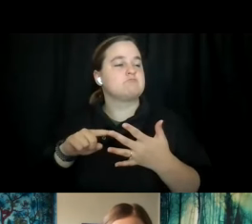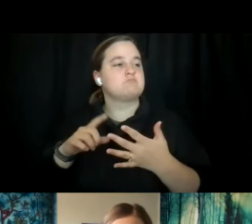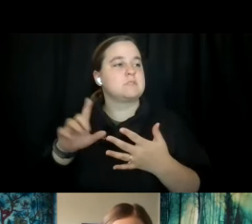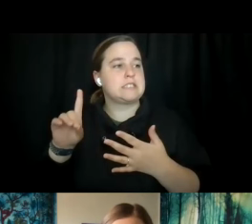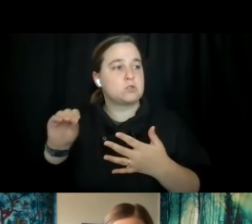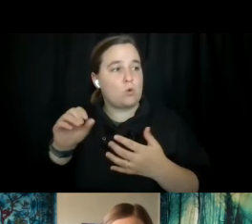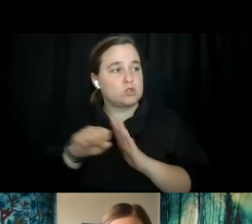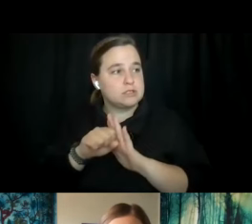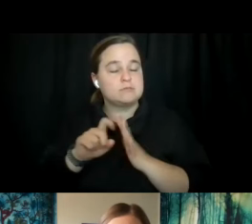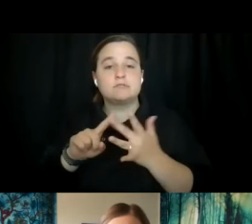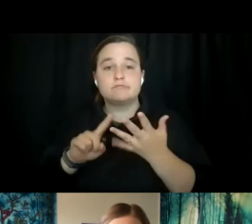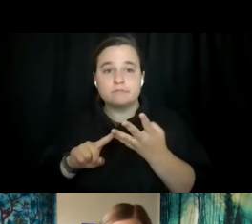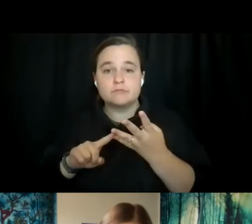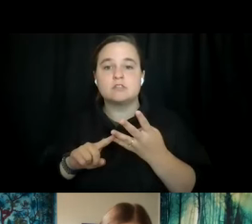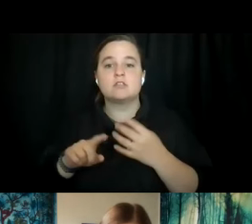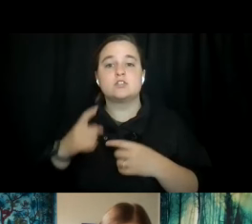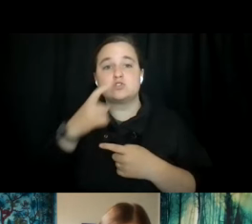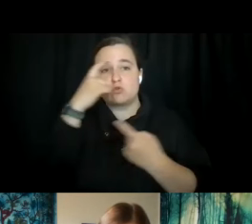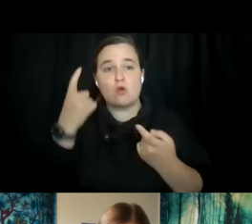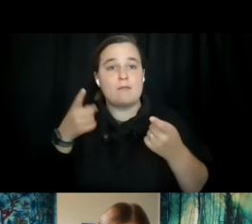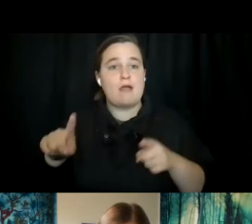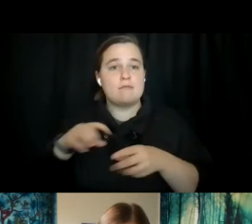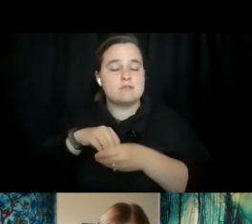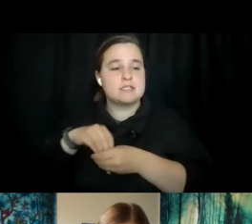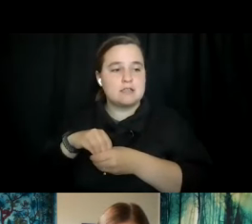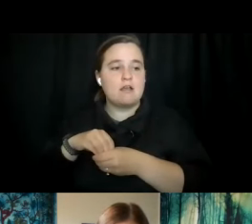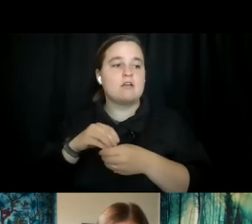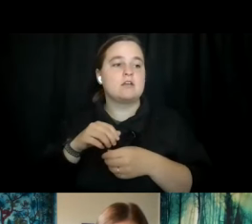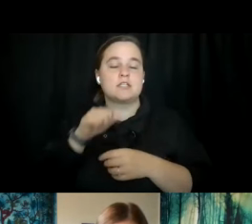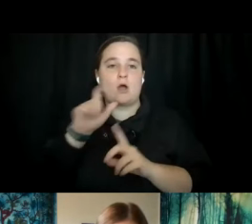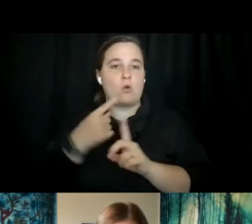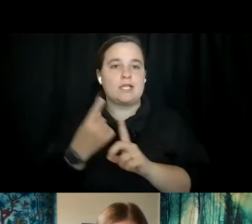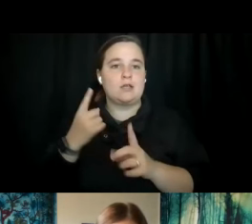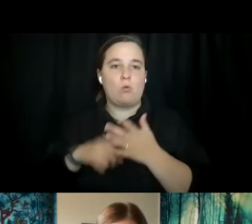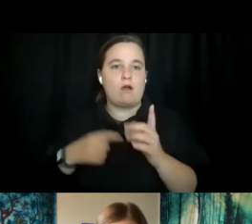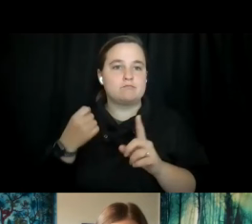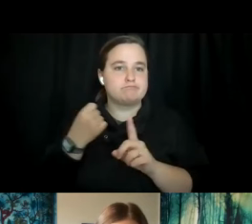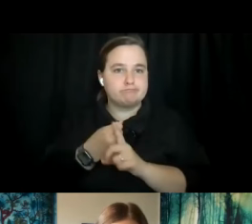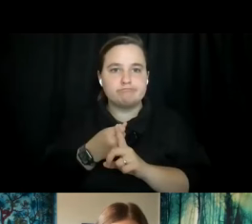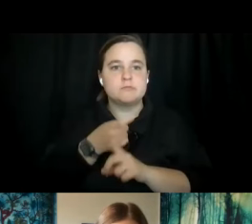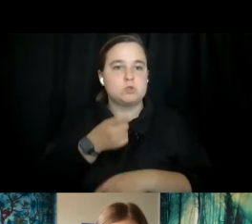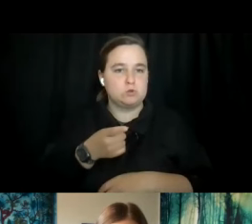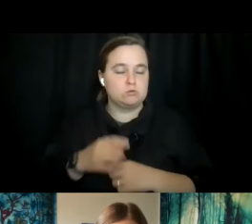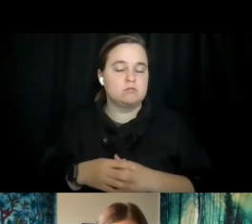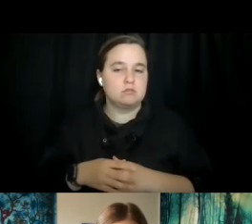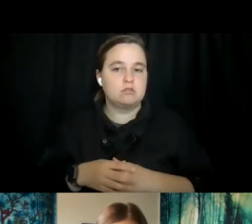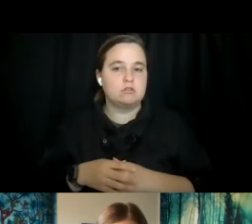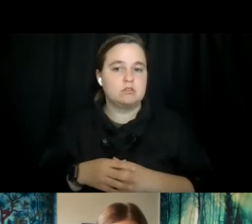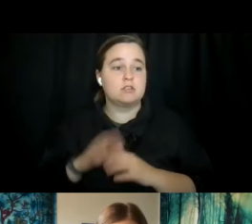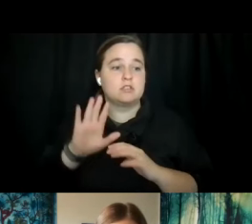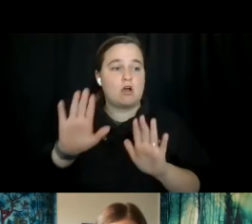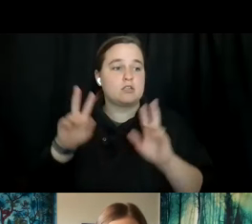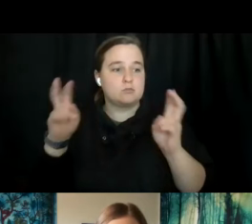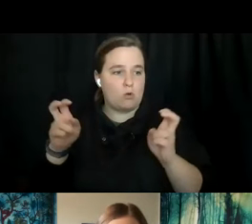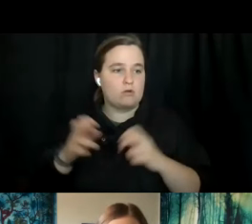So trauma is what happened inside you as a result of what happens to you. That's a really, great quote, and really points